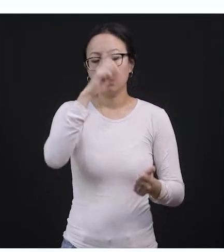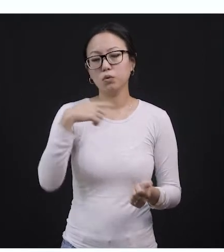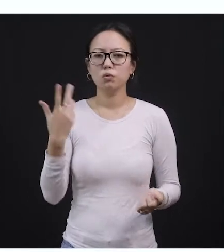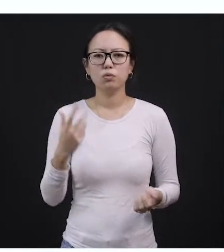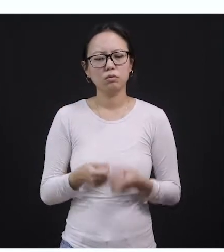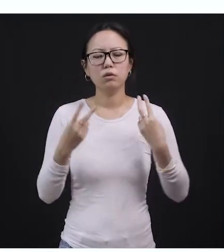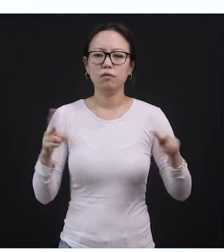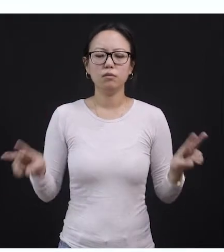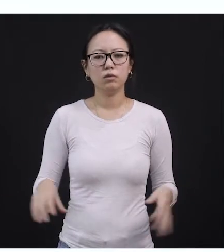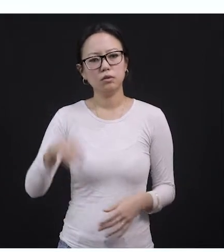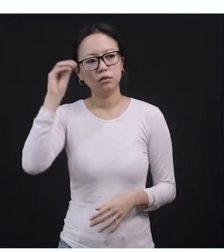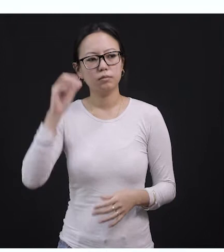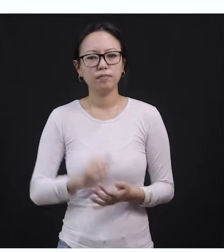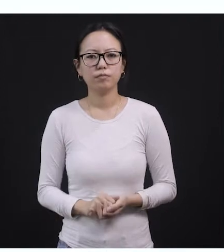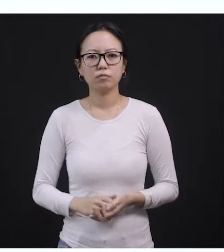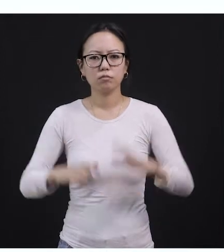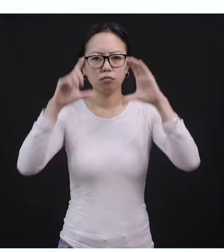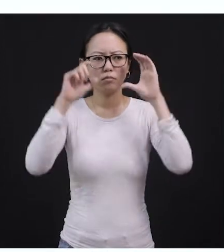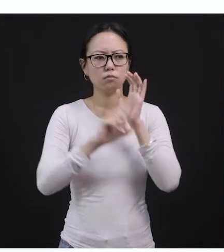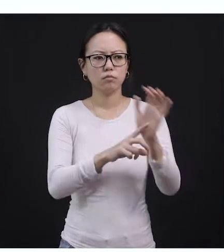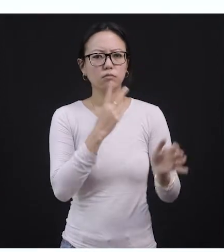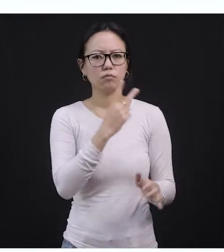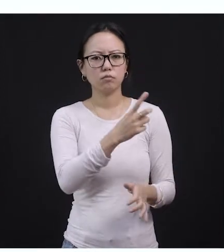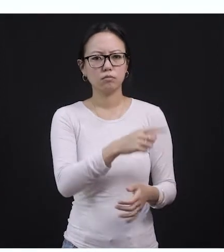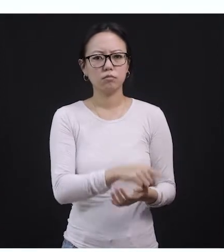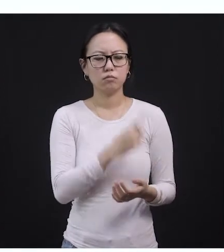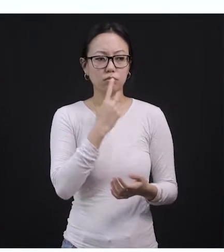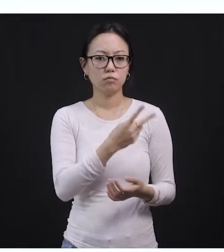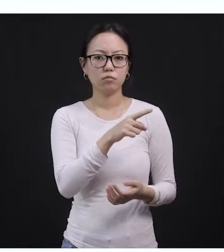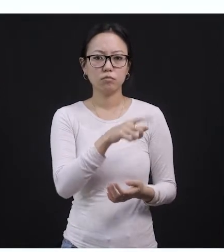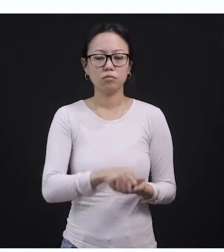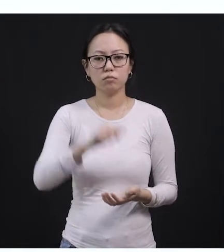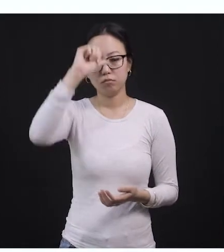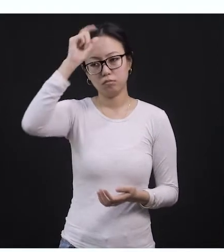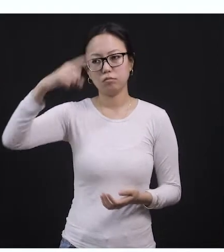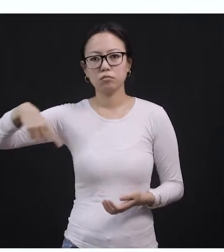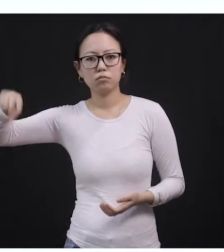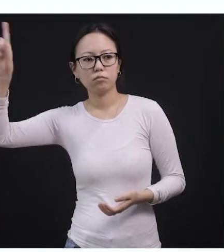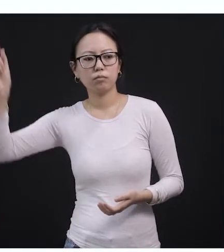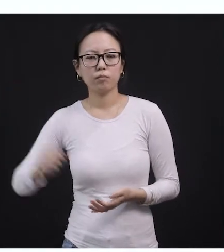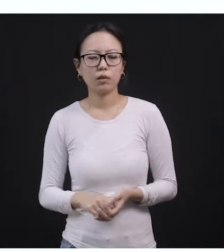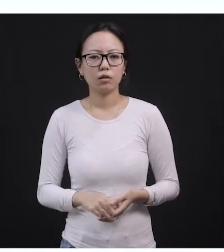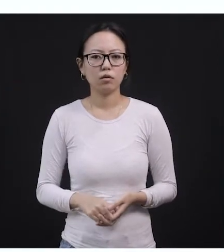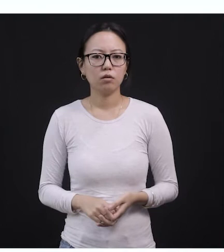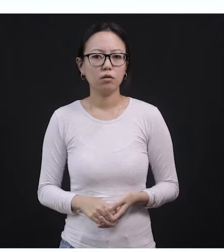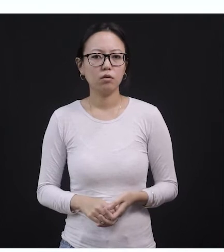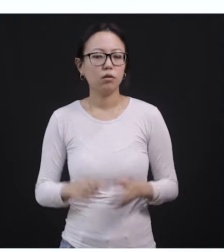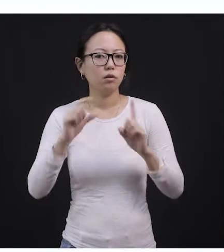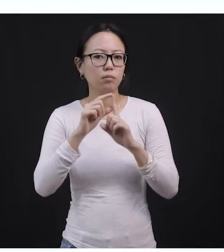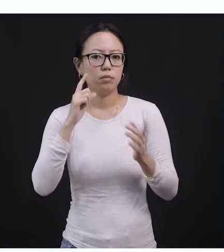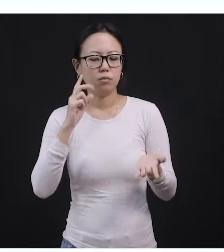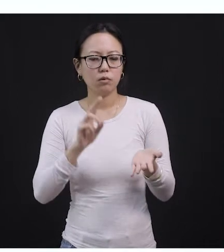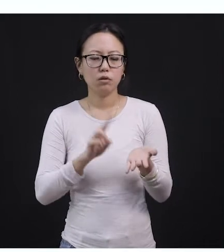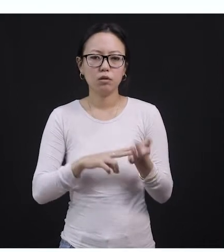So here you see a map of India, right? So the pink color area, these were the areas that